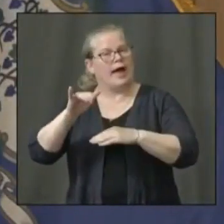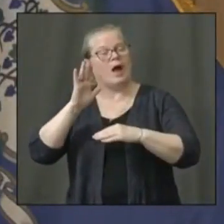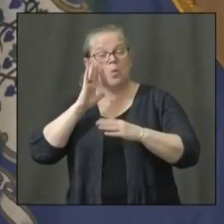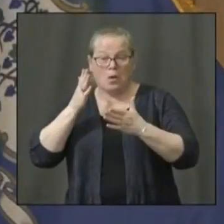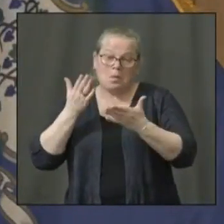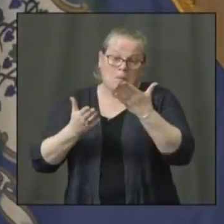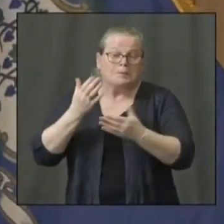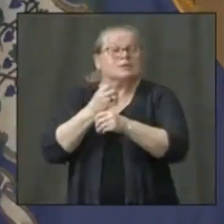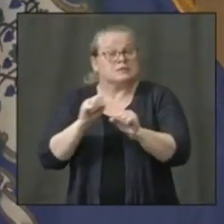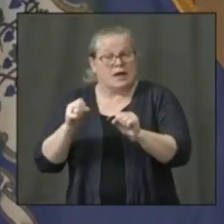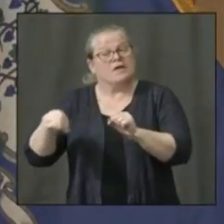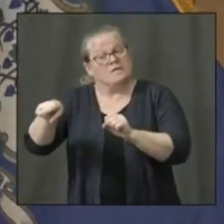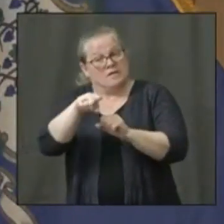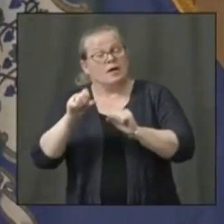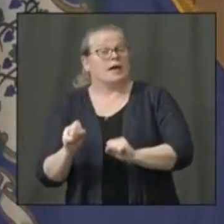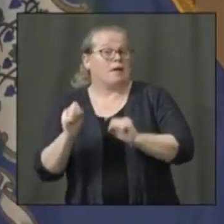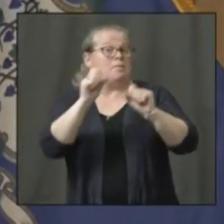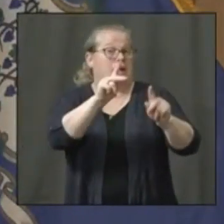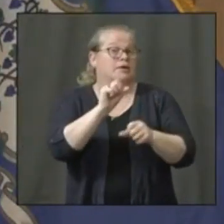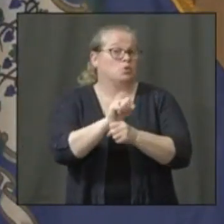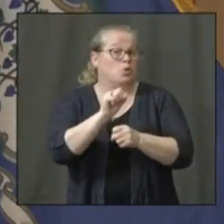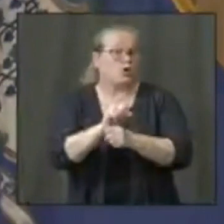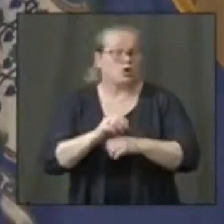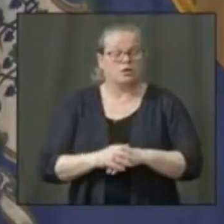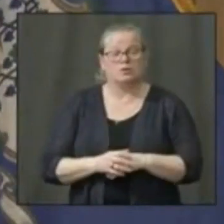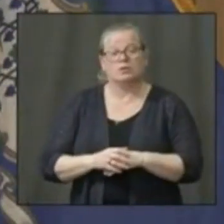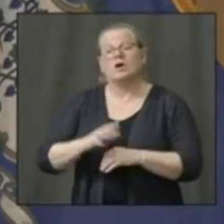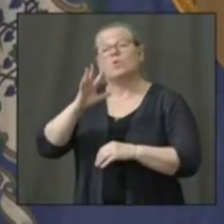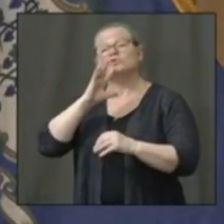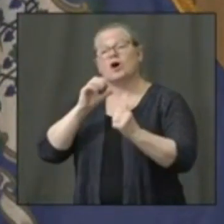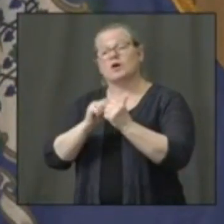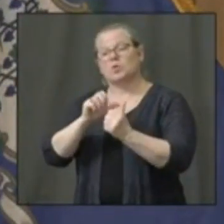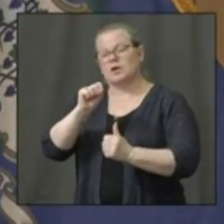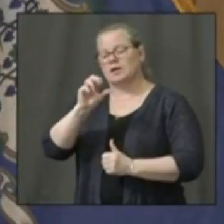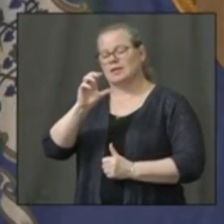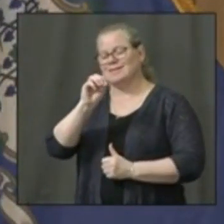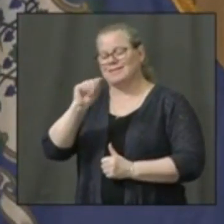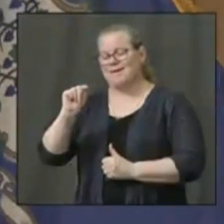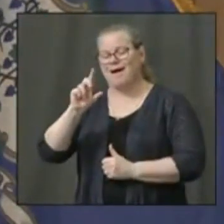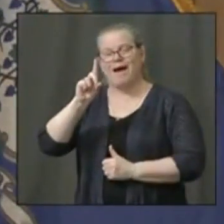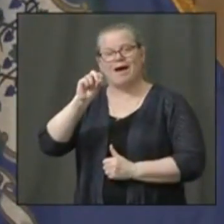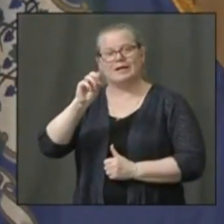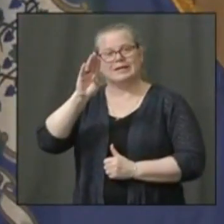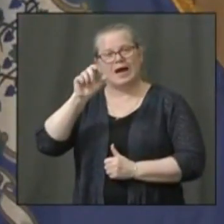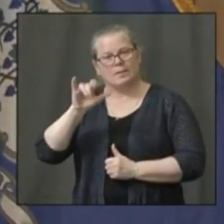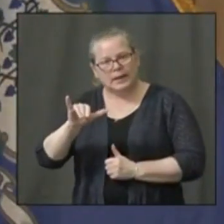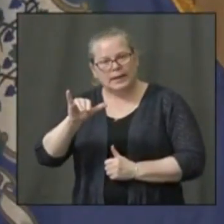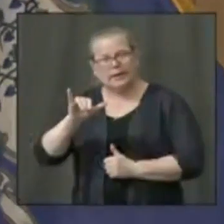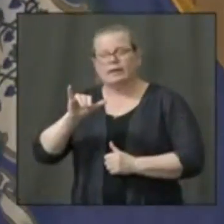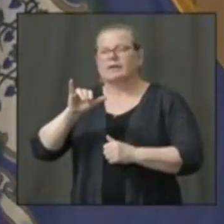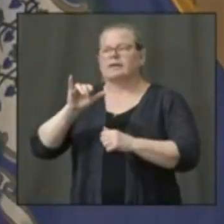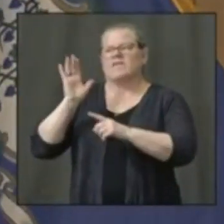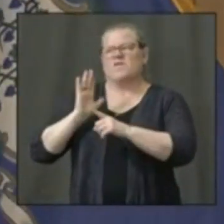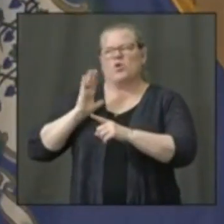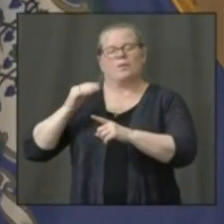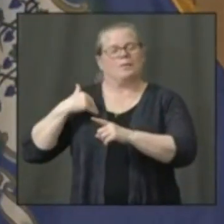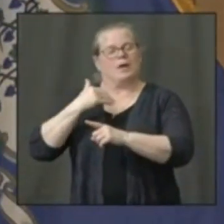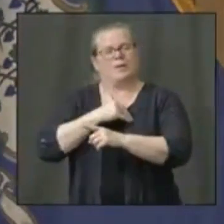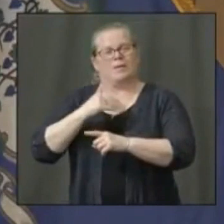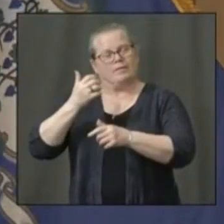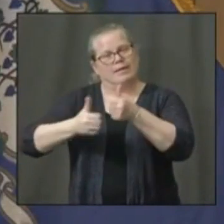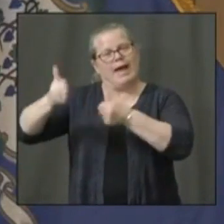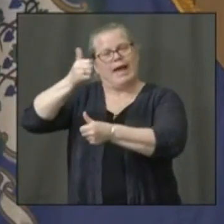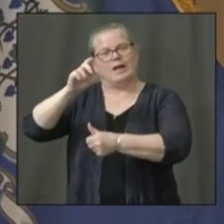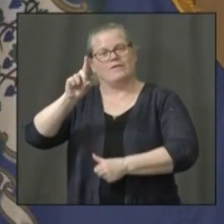like Scott Gottlieb, a Connecticut resident, former head of the FDA, Zeke Emanuel, a thinker and